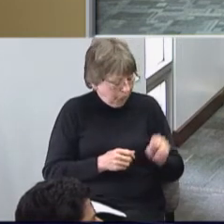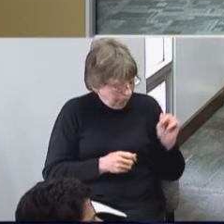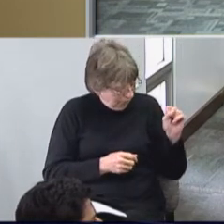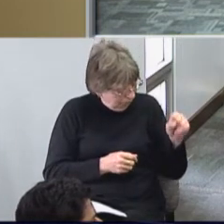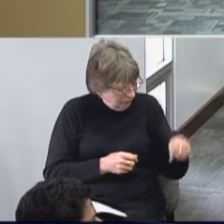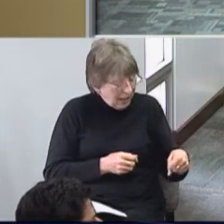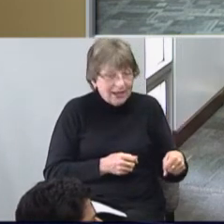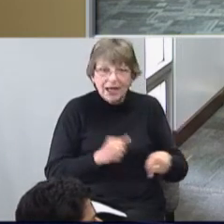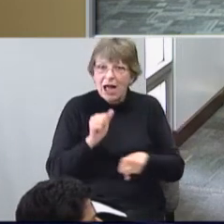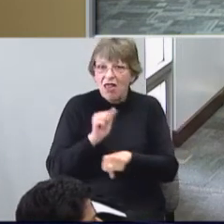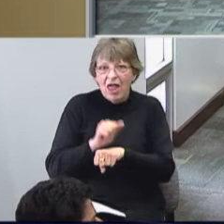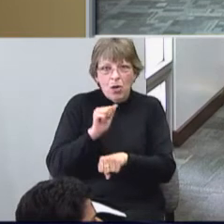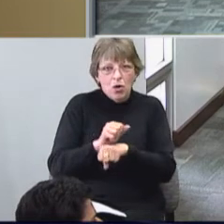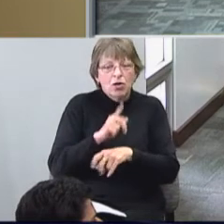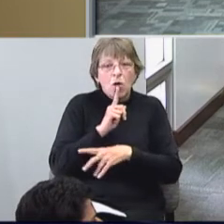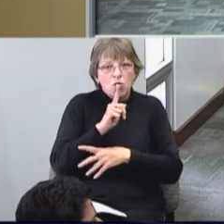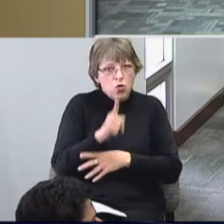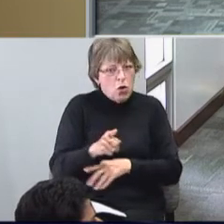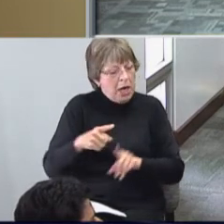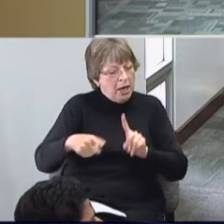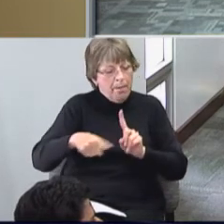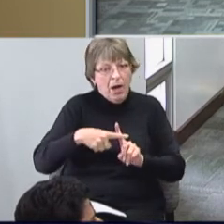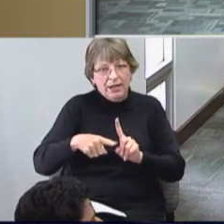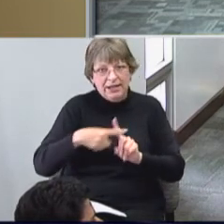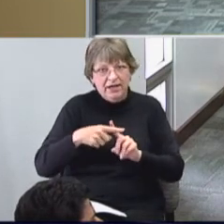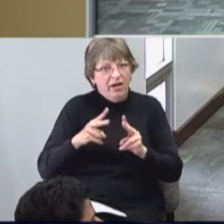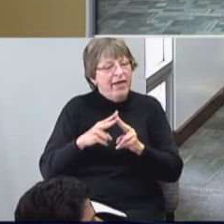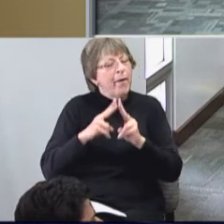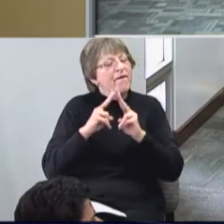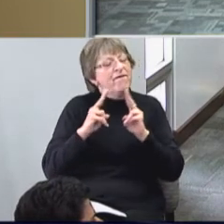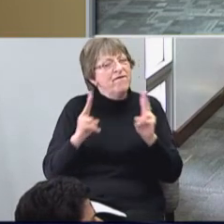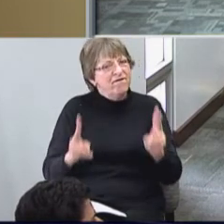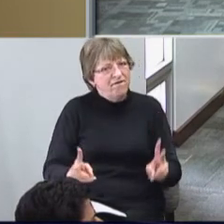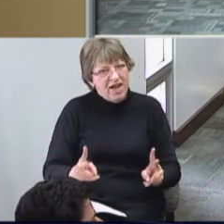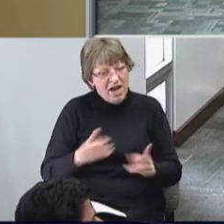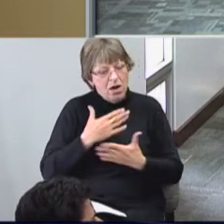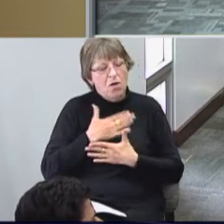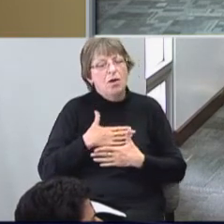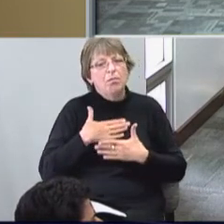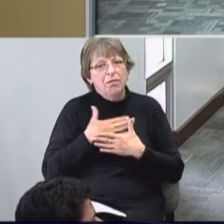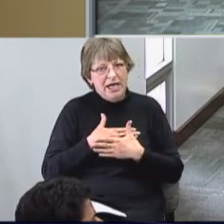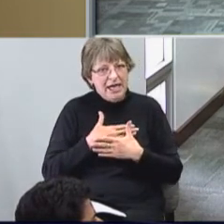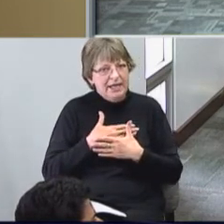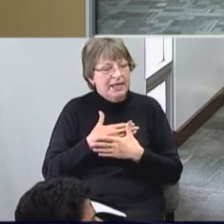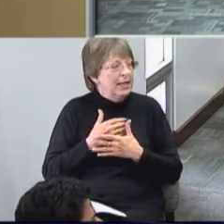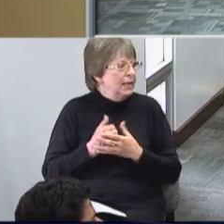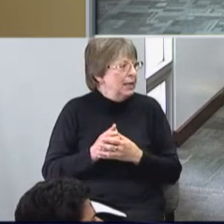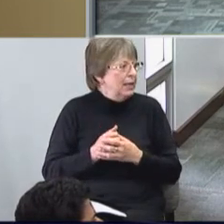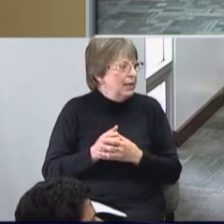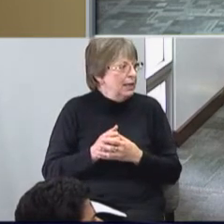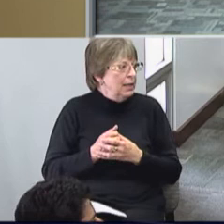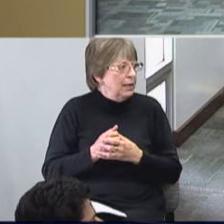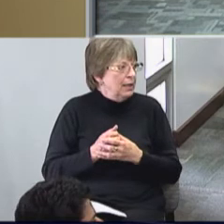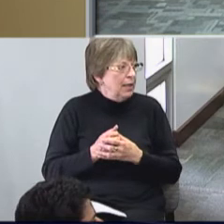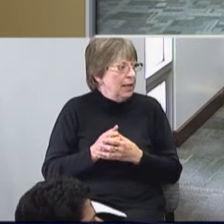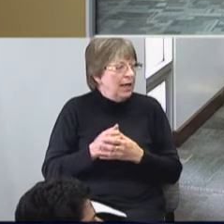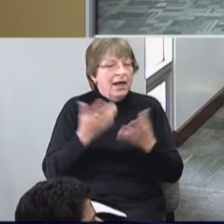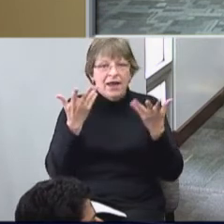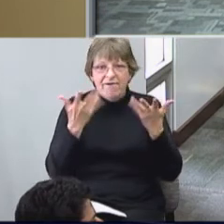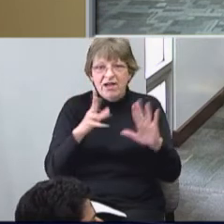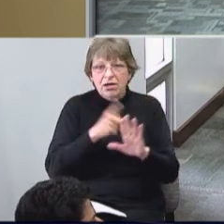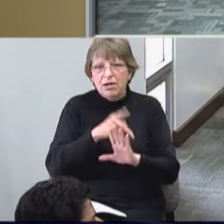out quite well for them. They were very, very pleased with it, and it came in under budget, I